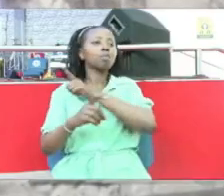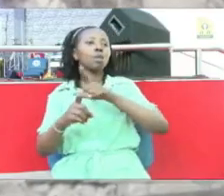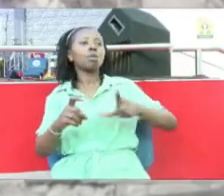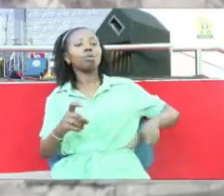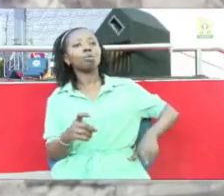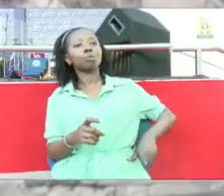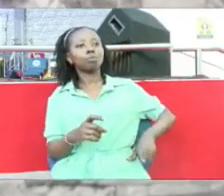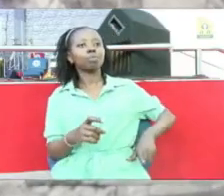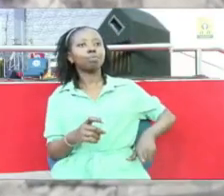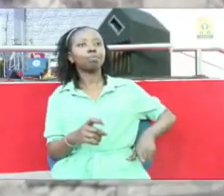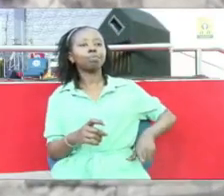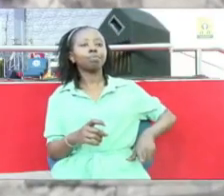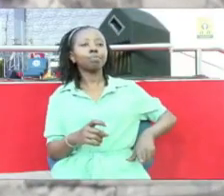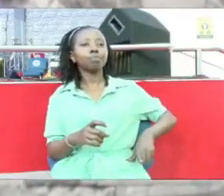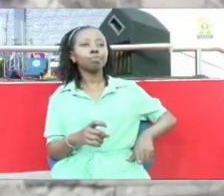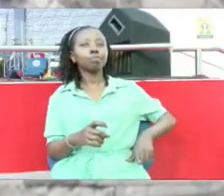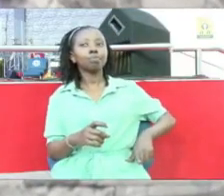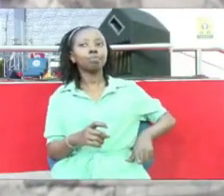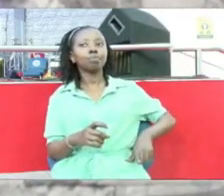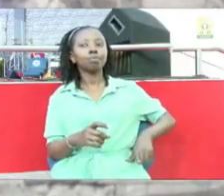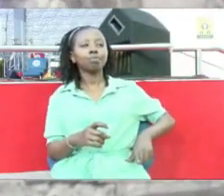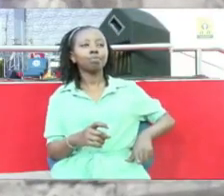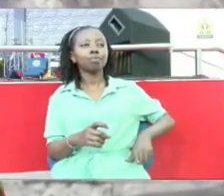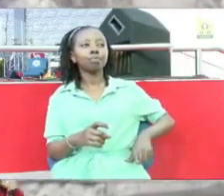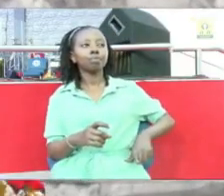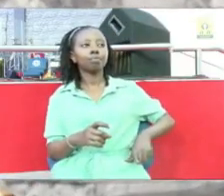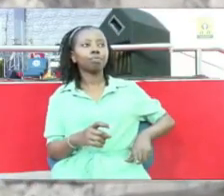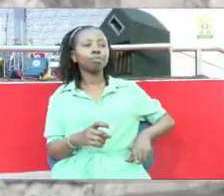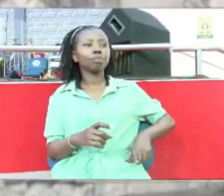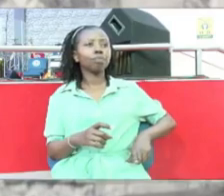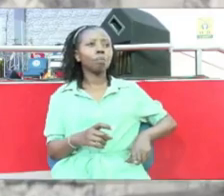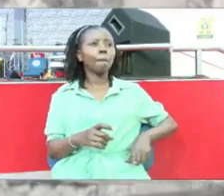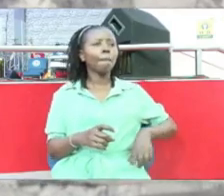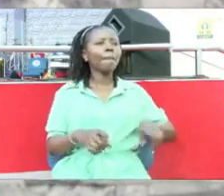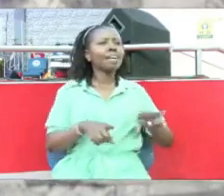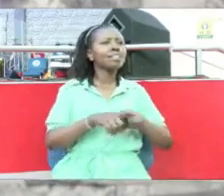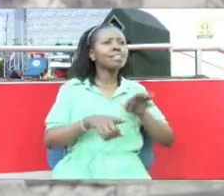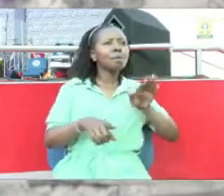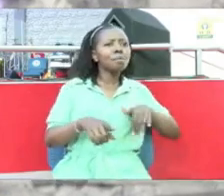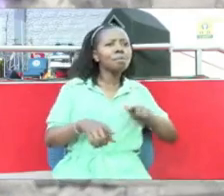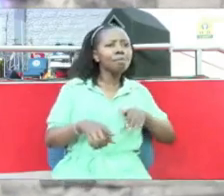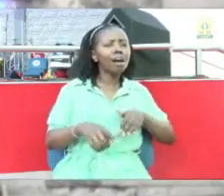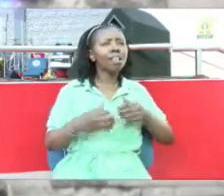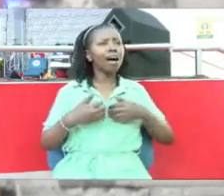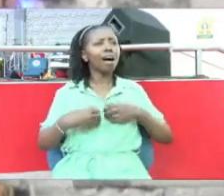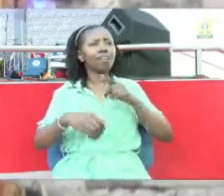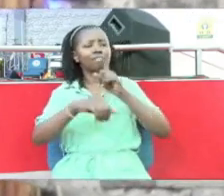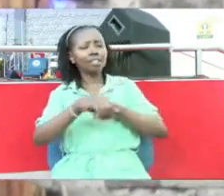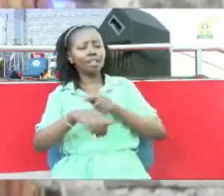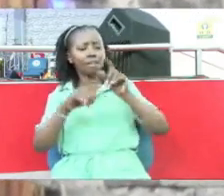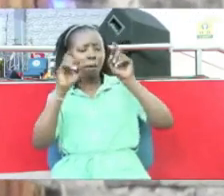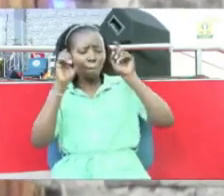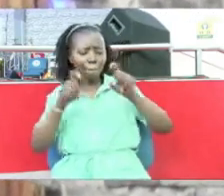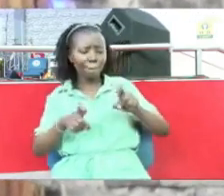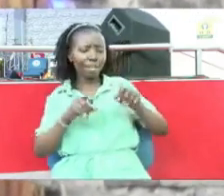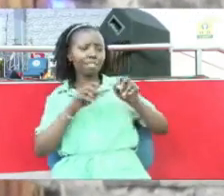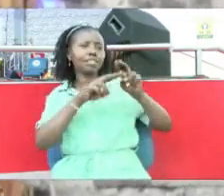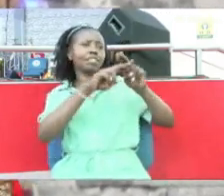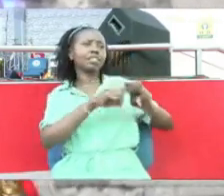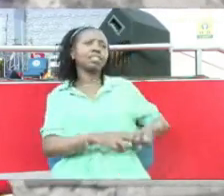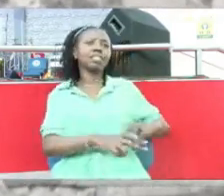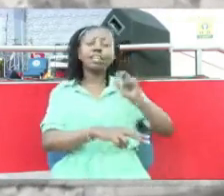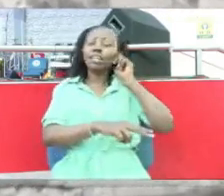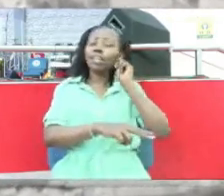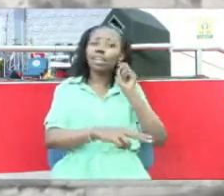tu ukapumzike, ukasikize kutoka kwa Bwana. As a mother, there are times you need to sit down and hear what God is